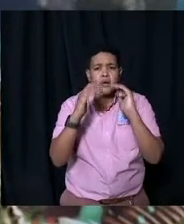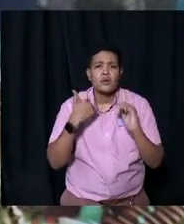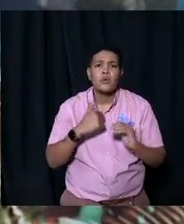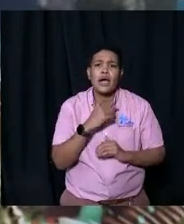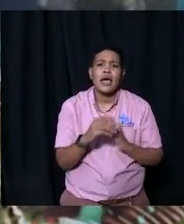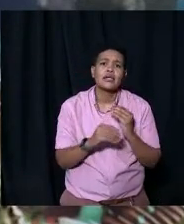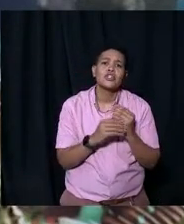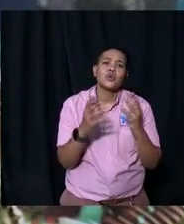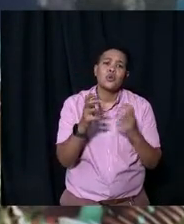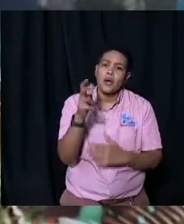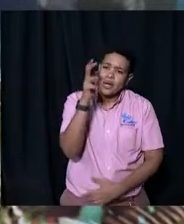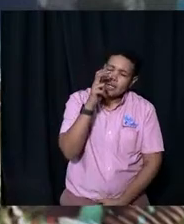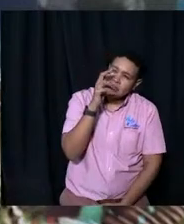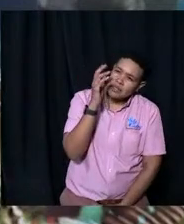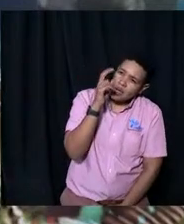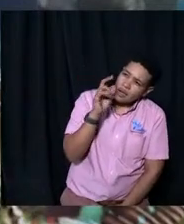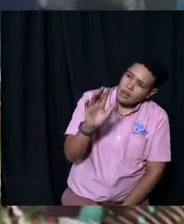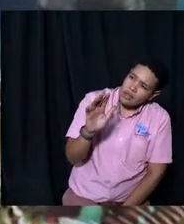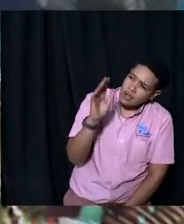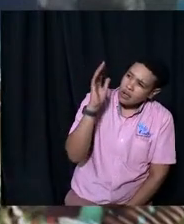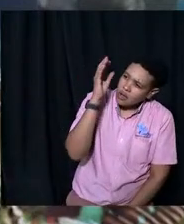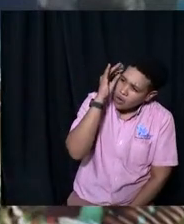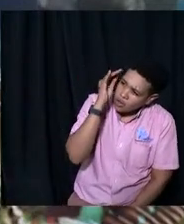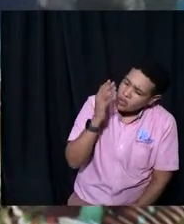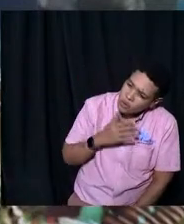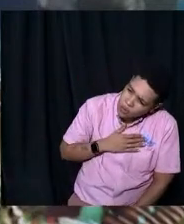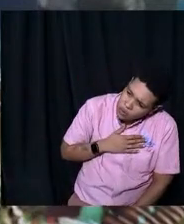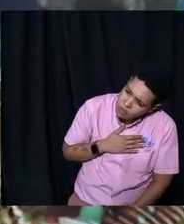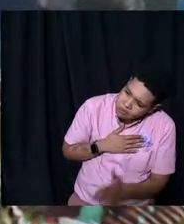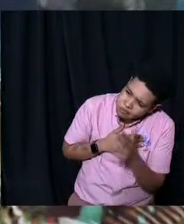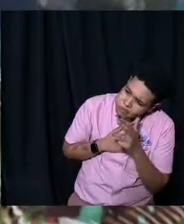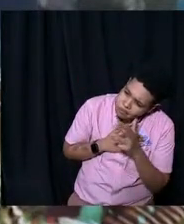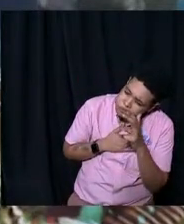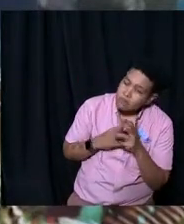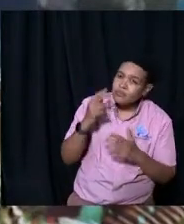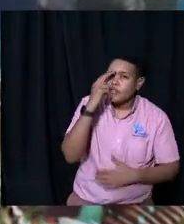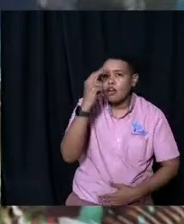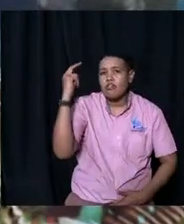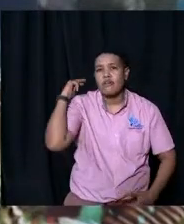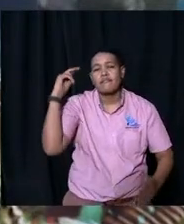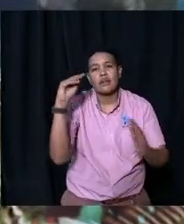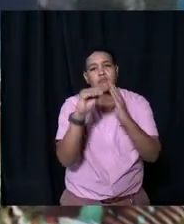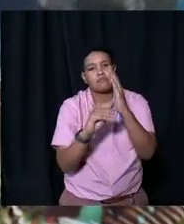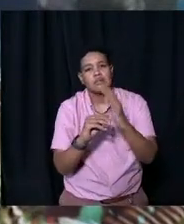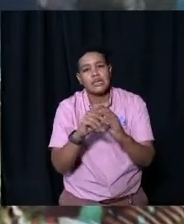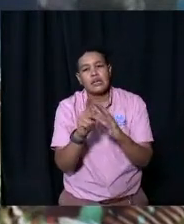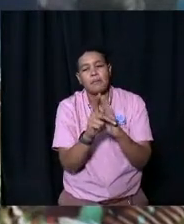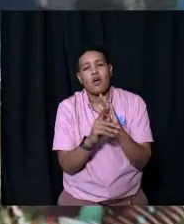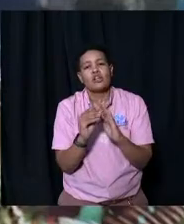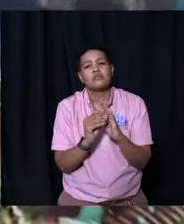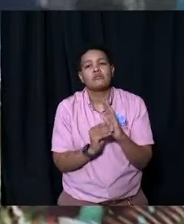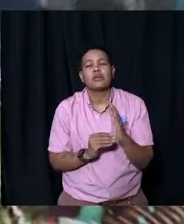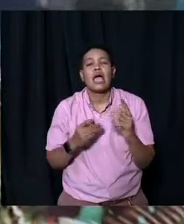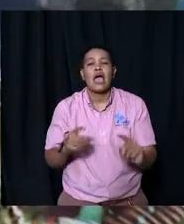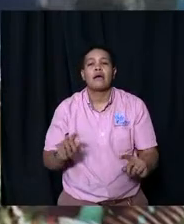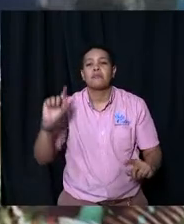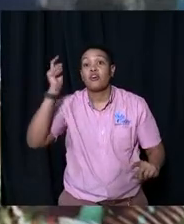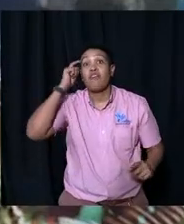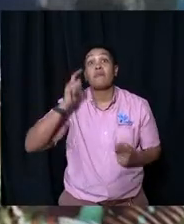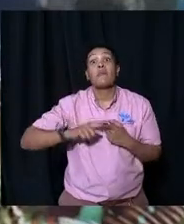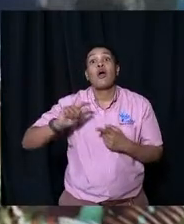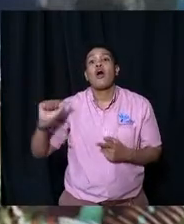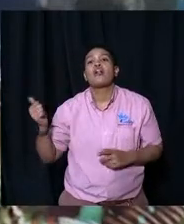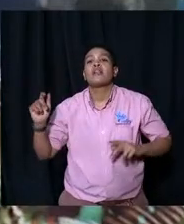also want to listen and hear their concerns and be able to reflect that in policy prescriptions that the government and